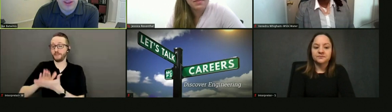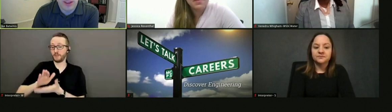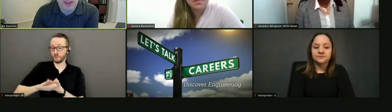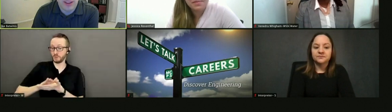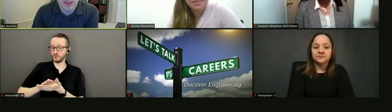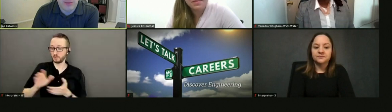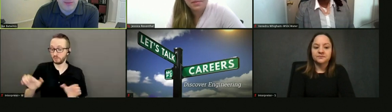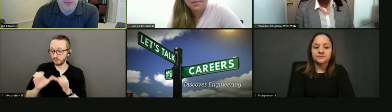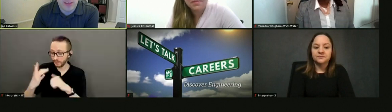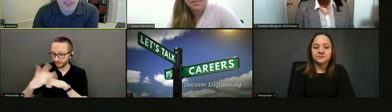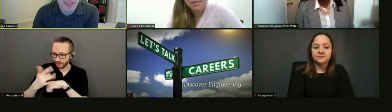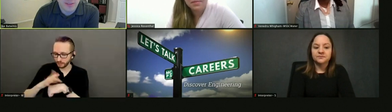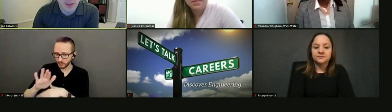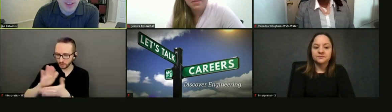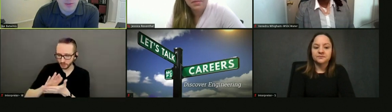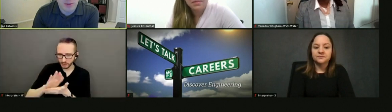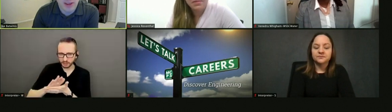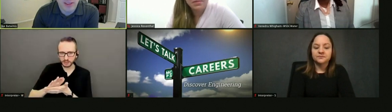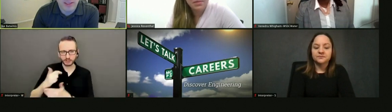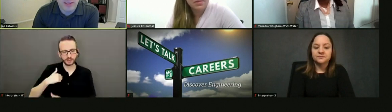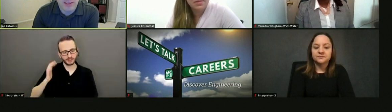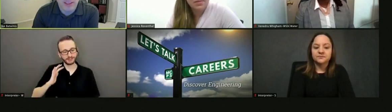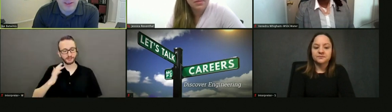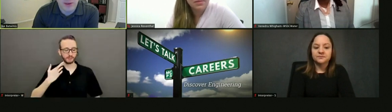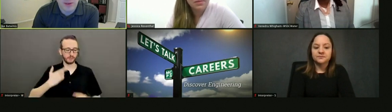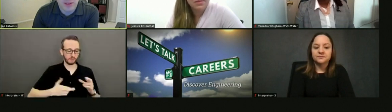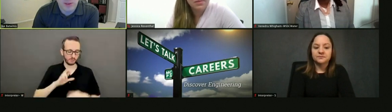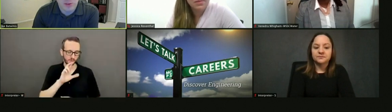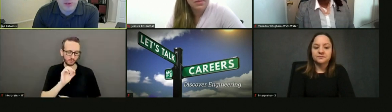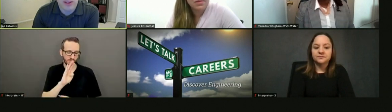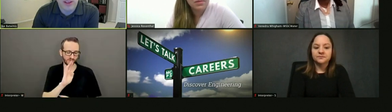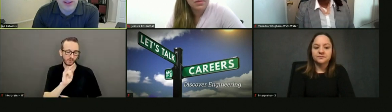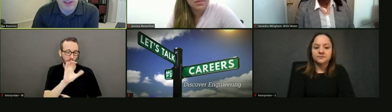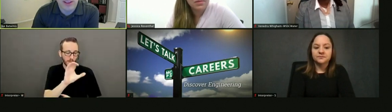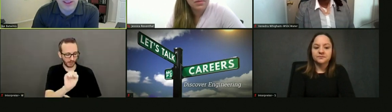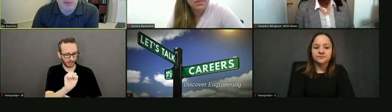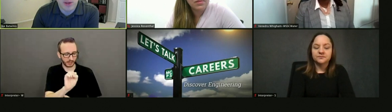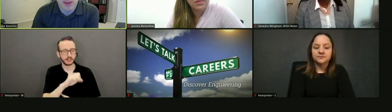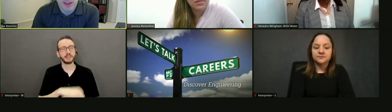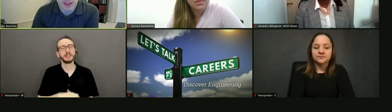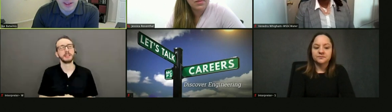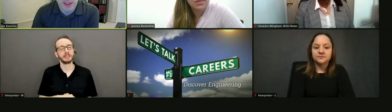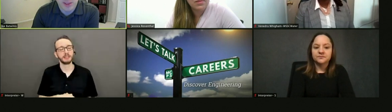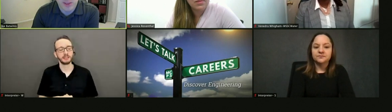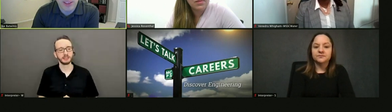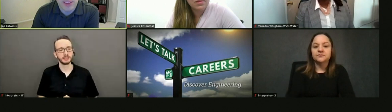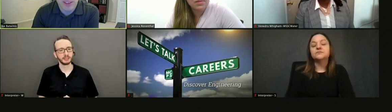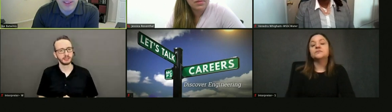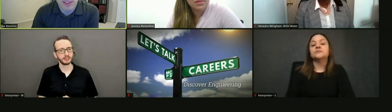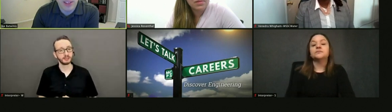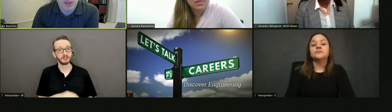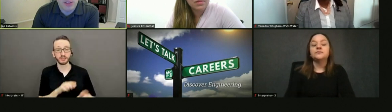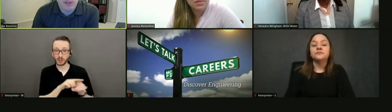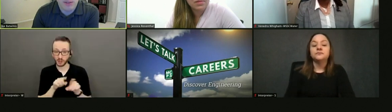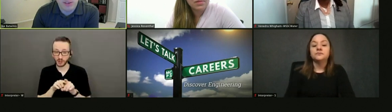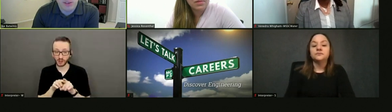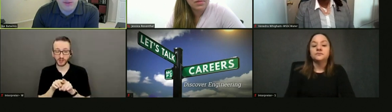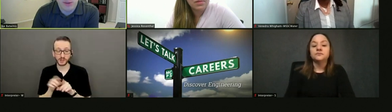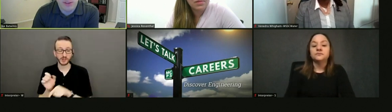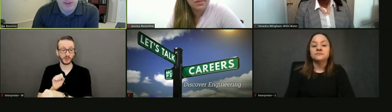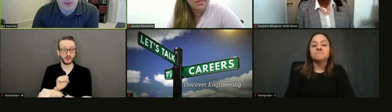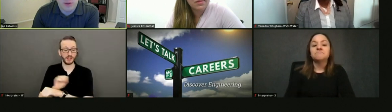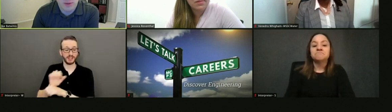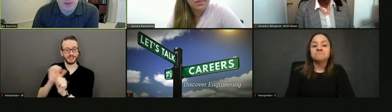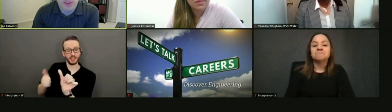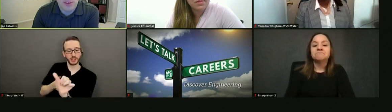school. Like I said, I did robotics when I was in school, but I also did stage crew, so